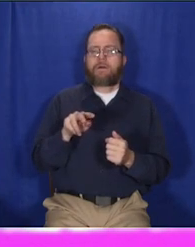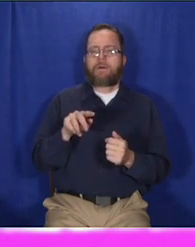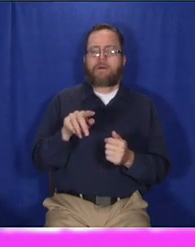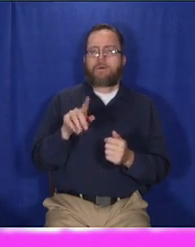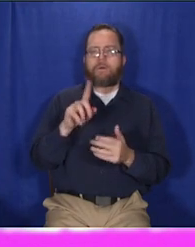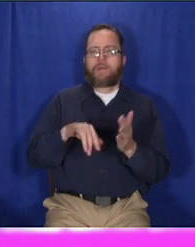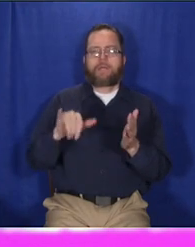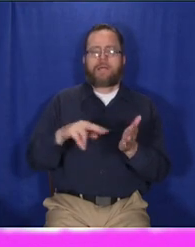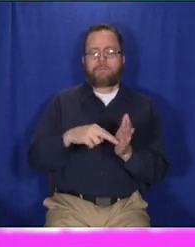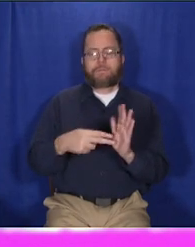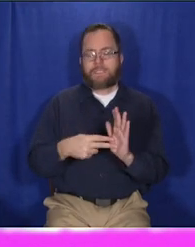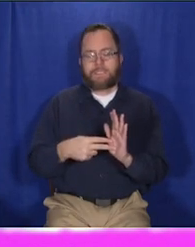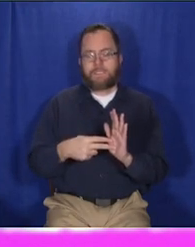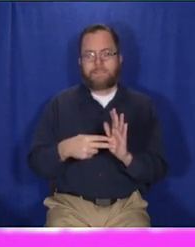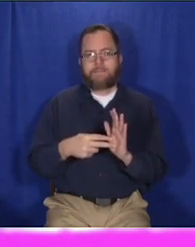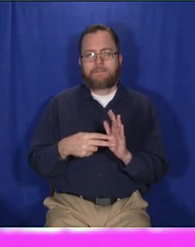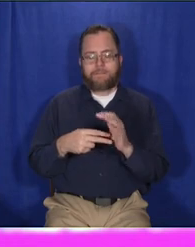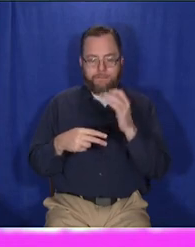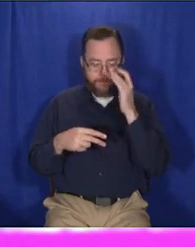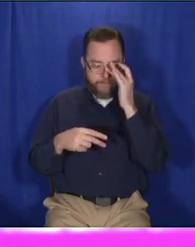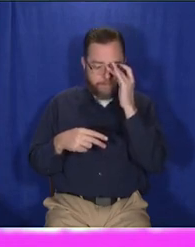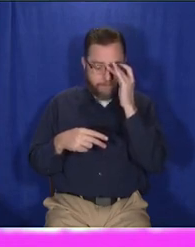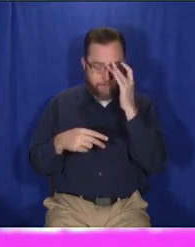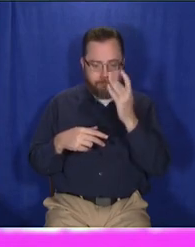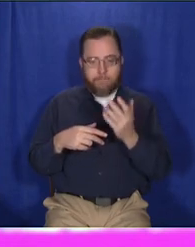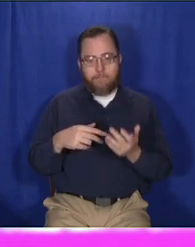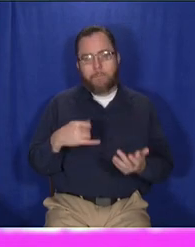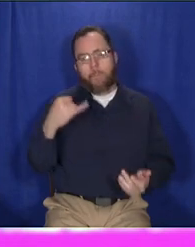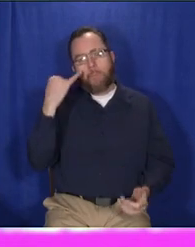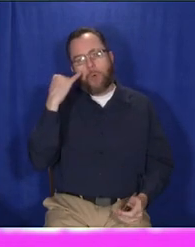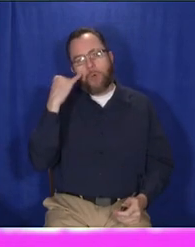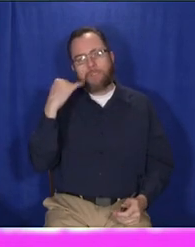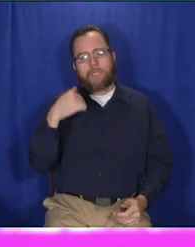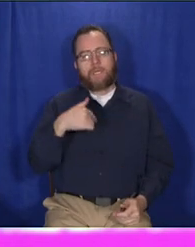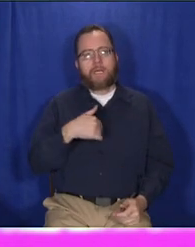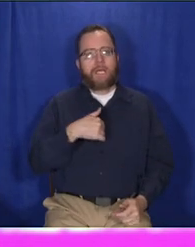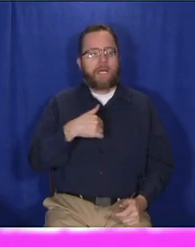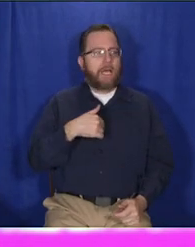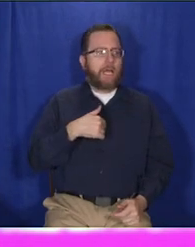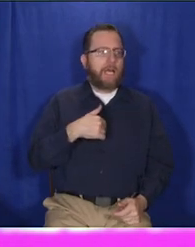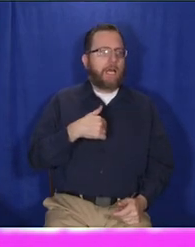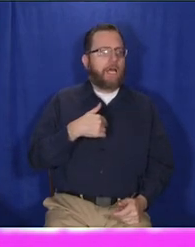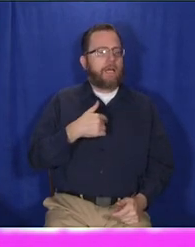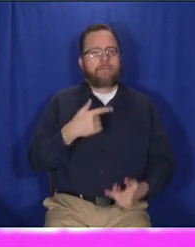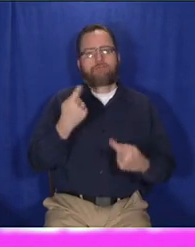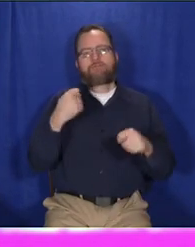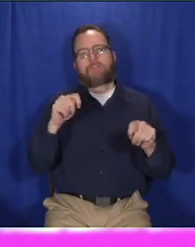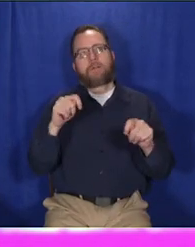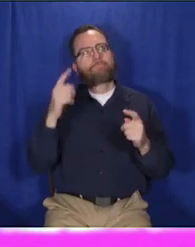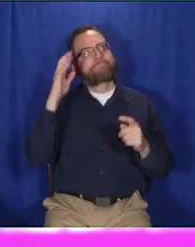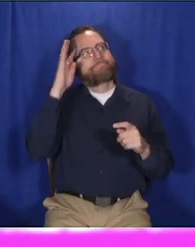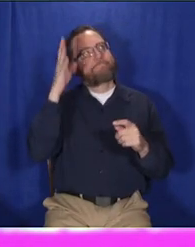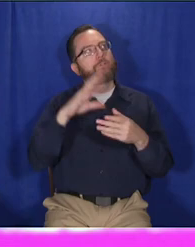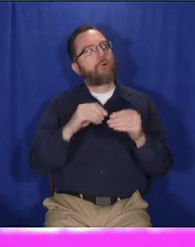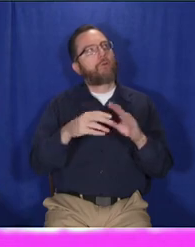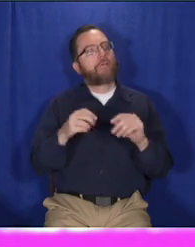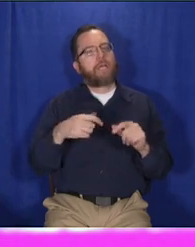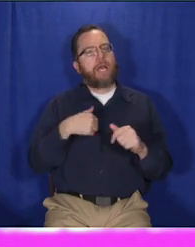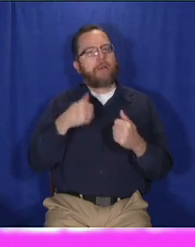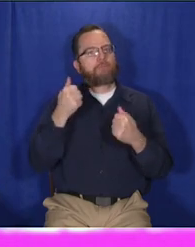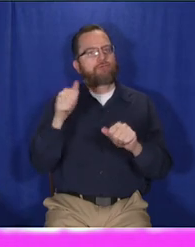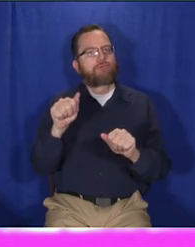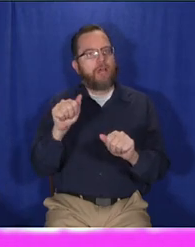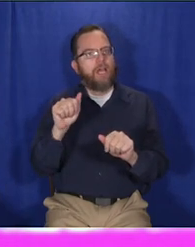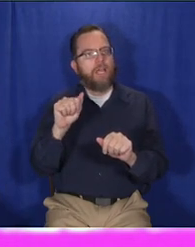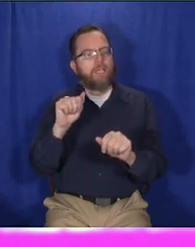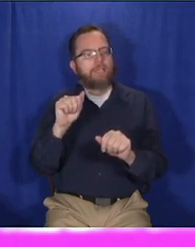about it. Imagine if I was up here right now trying to convince you to buy me a jet. Like somebody laughed up here. You know